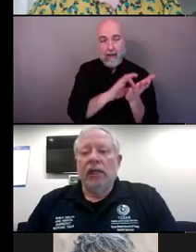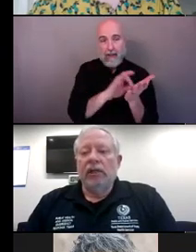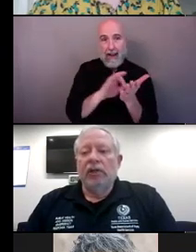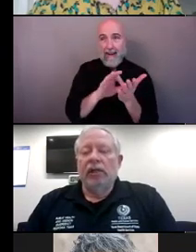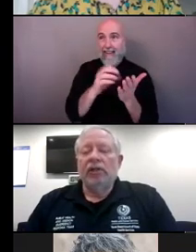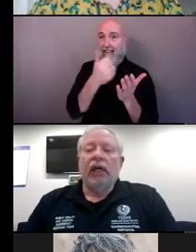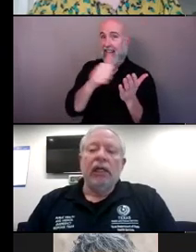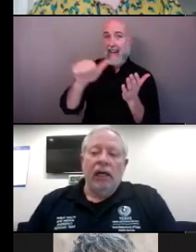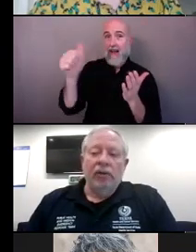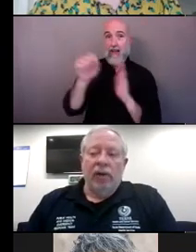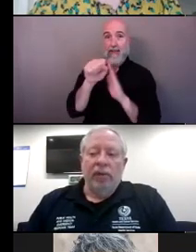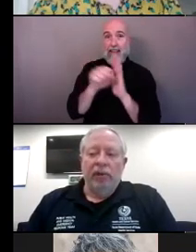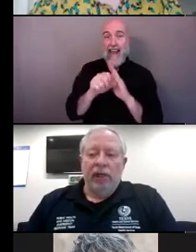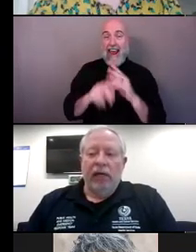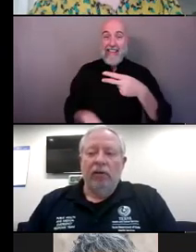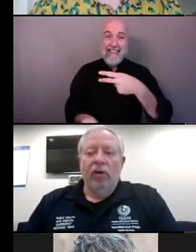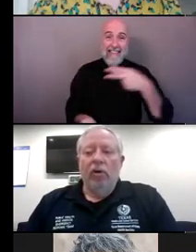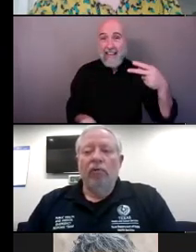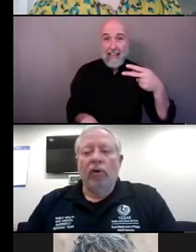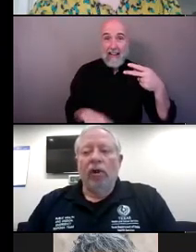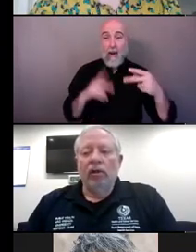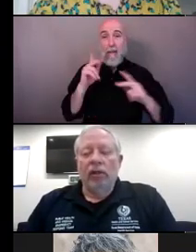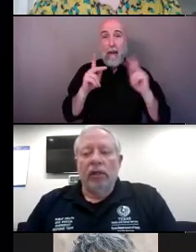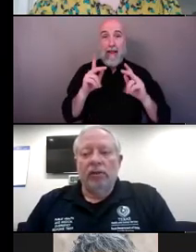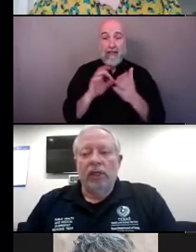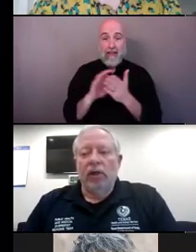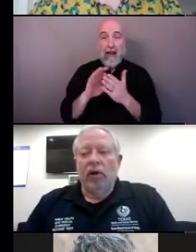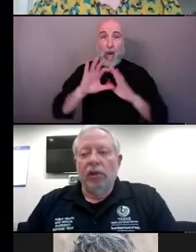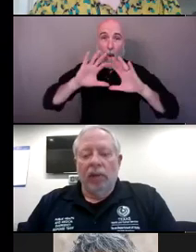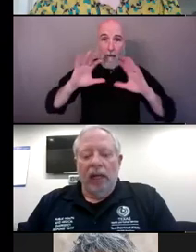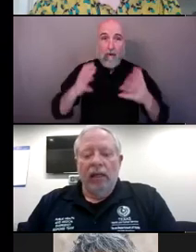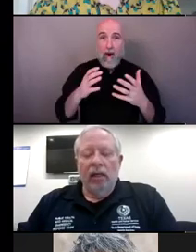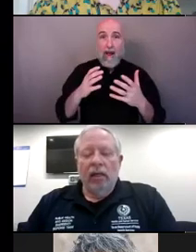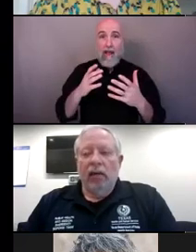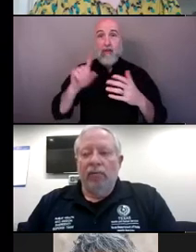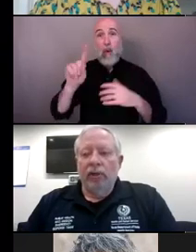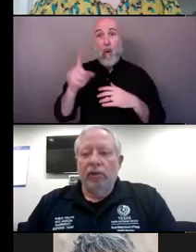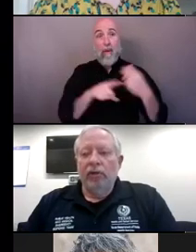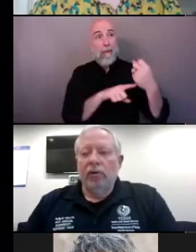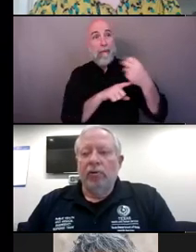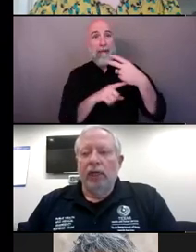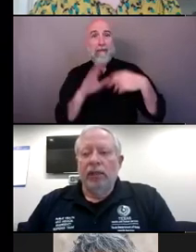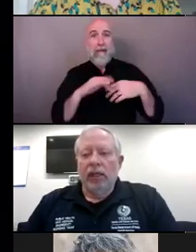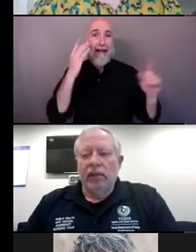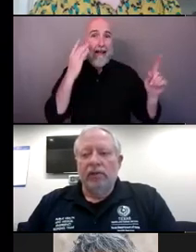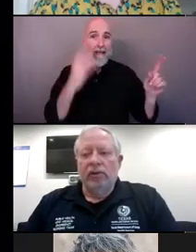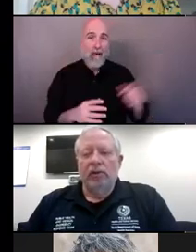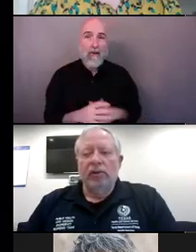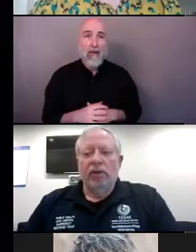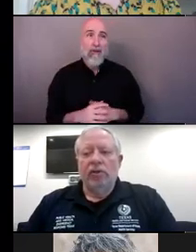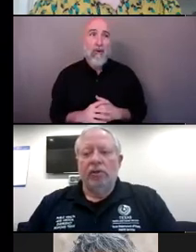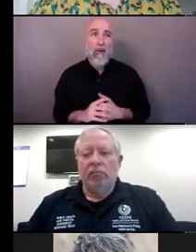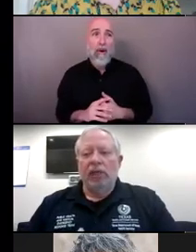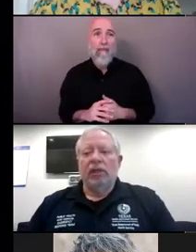state in the nation, and the second highest population count overall, exceeded only by California. So Texas